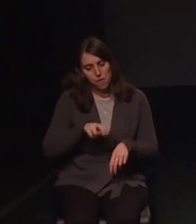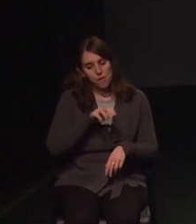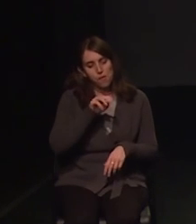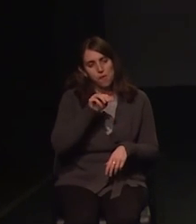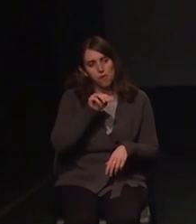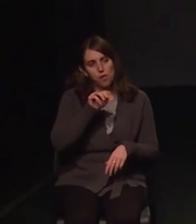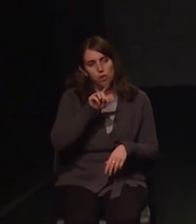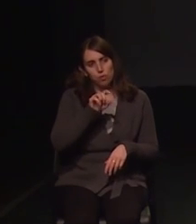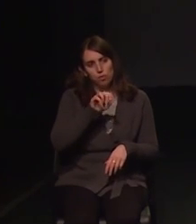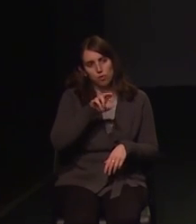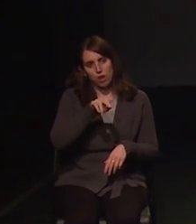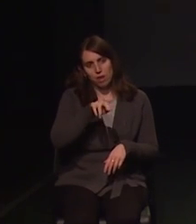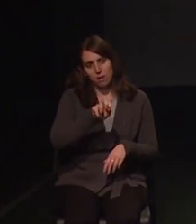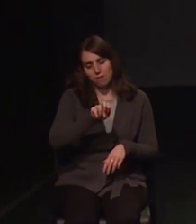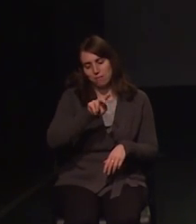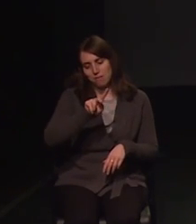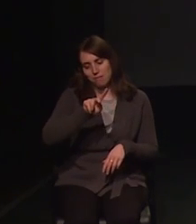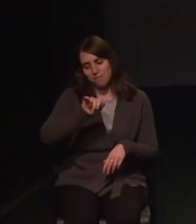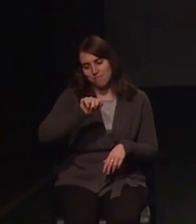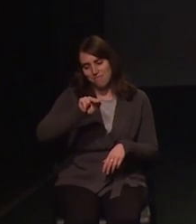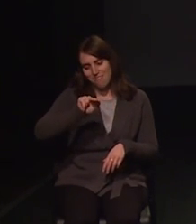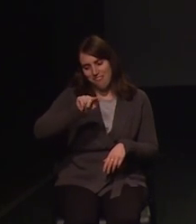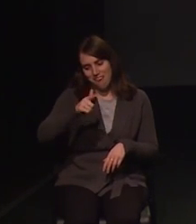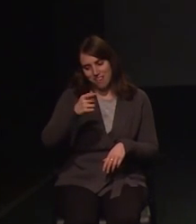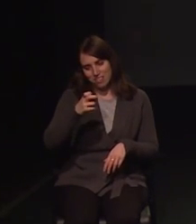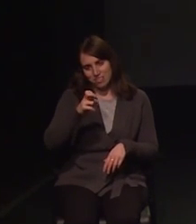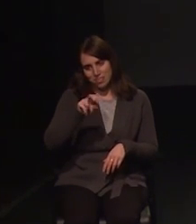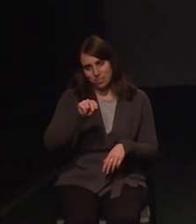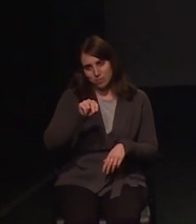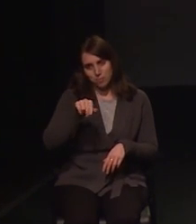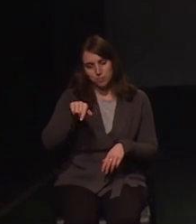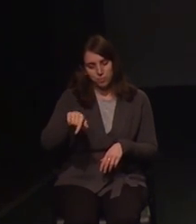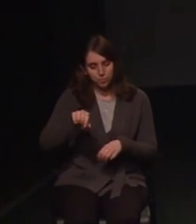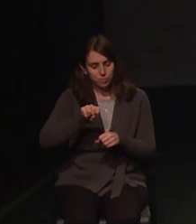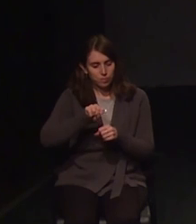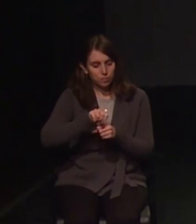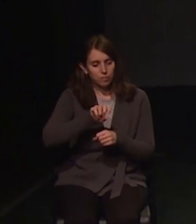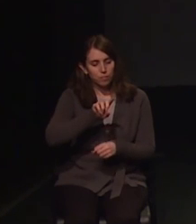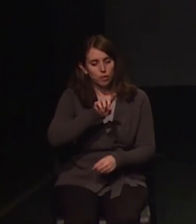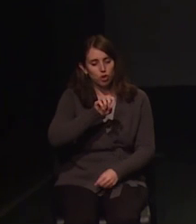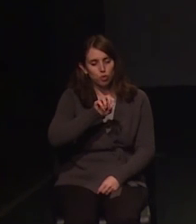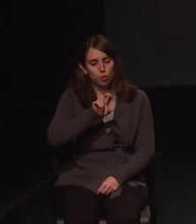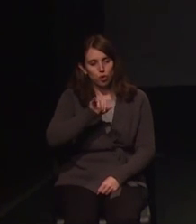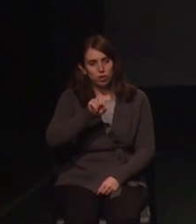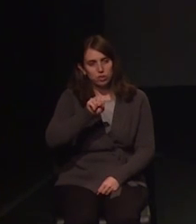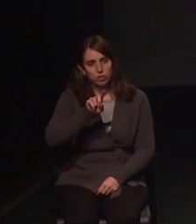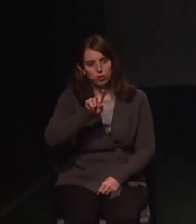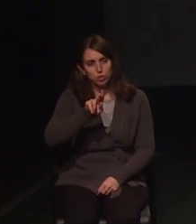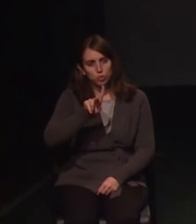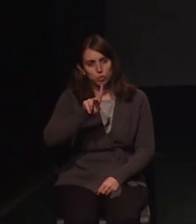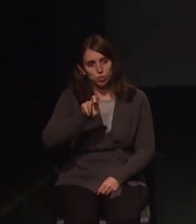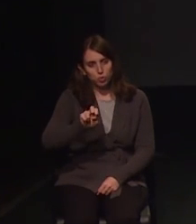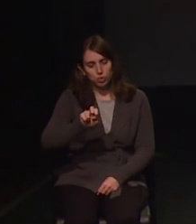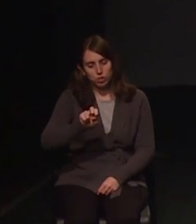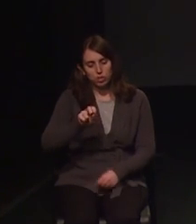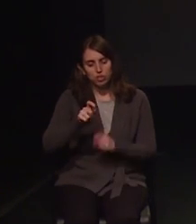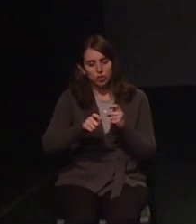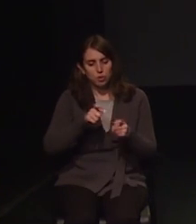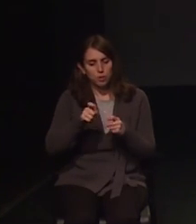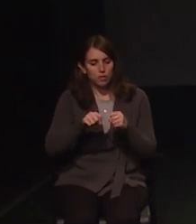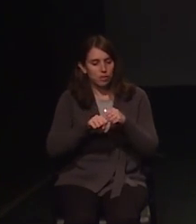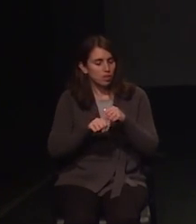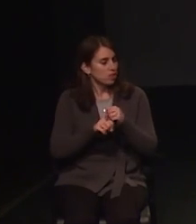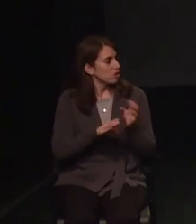Knighton, who is the Program Director for the Arts at Doris Duke Charitable Foundation. And then holding up the